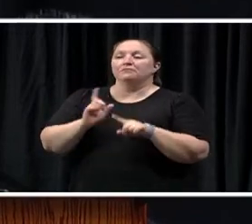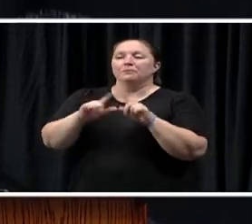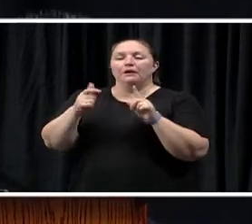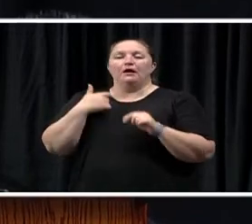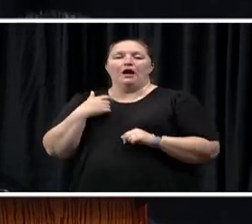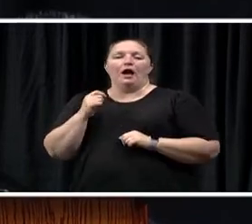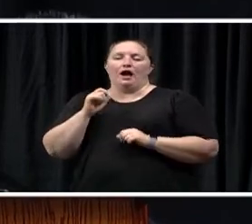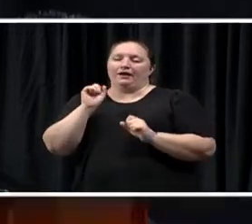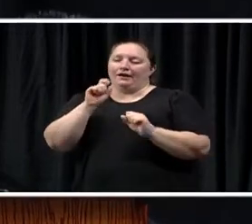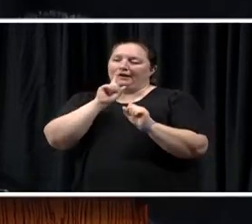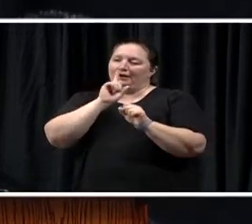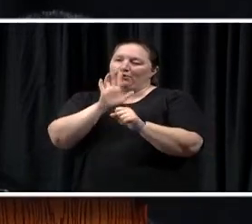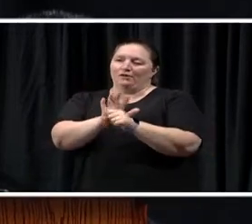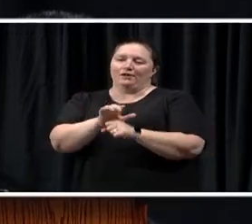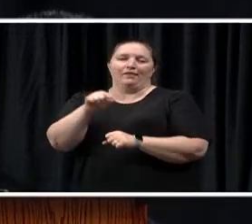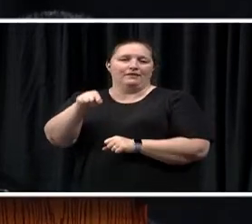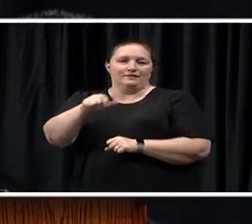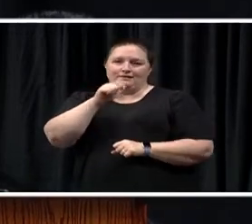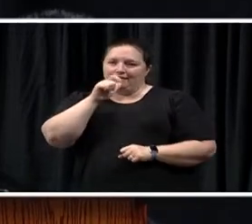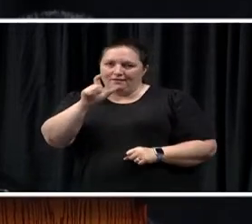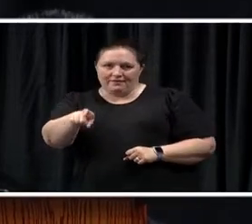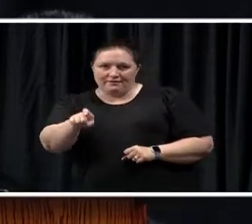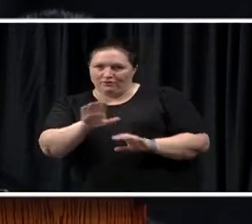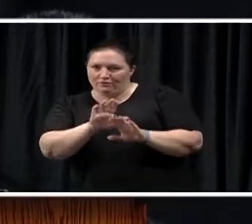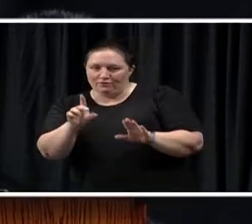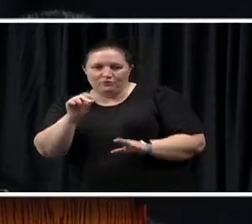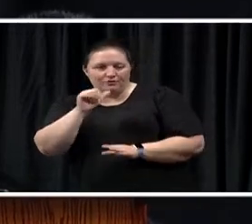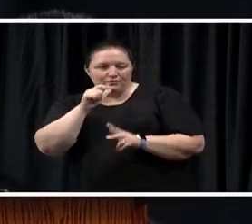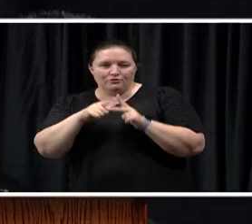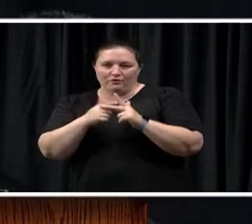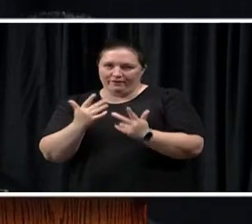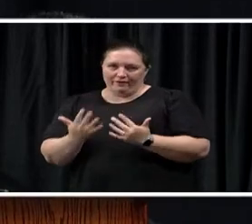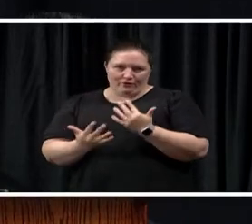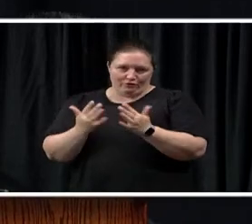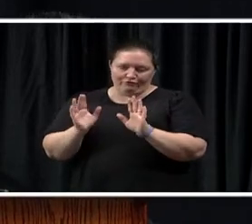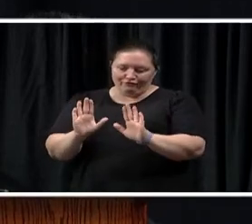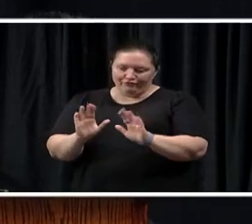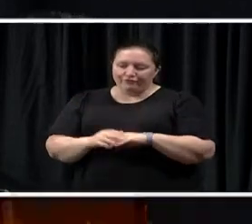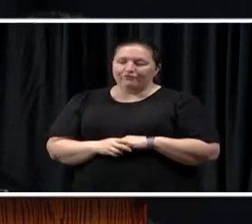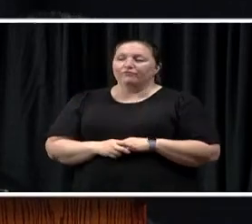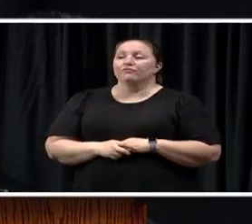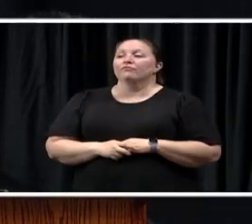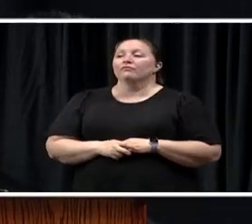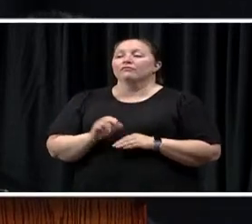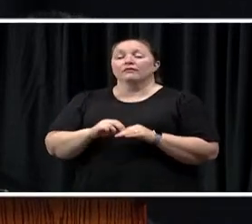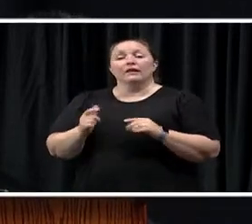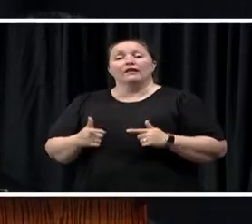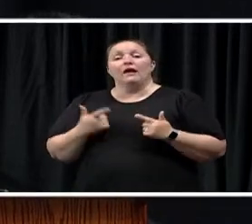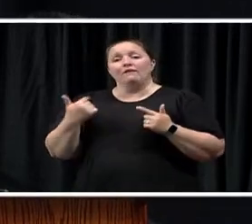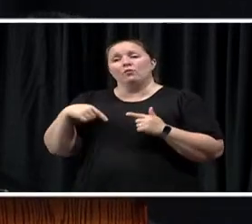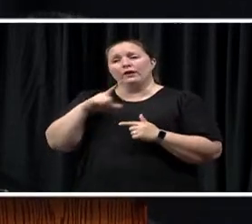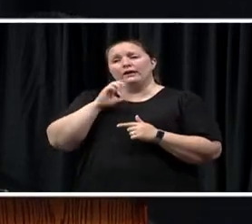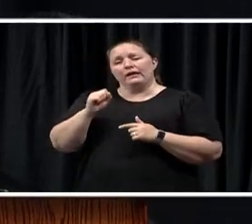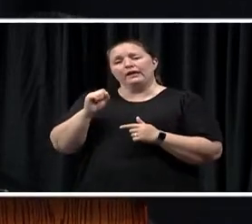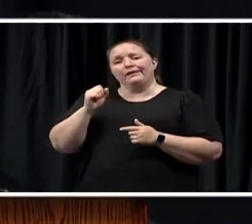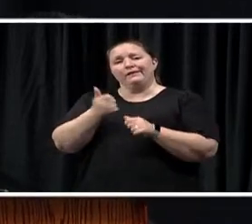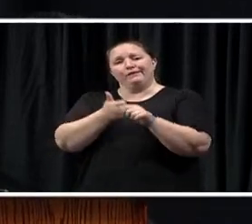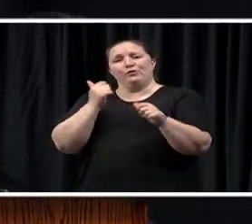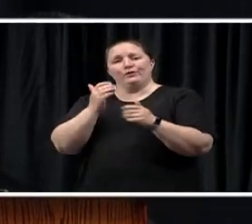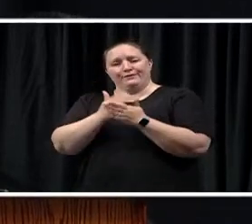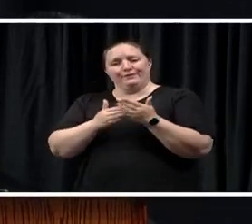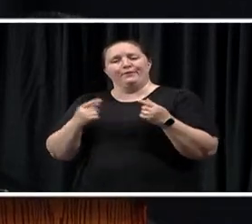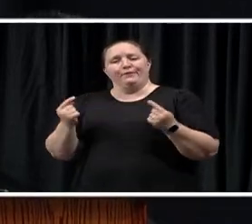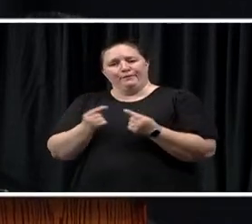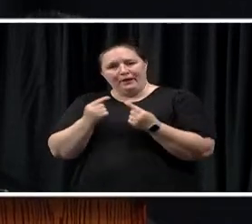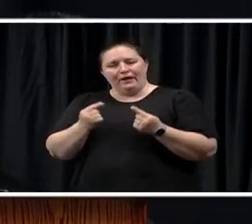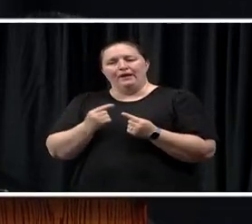you, this is not necessary. In life, we can save ourselves a lot of heartache and pain by simply learning